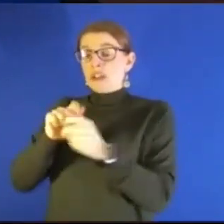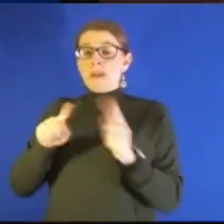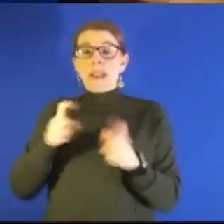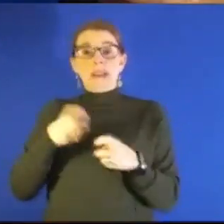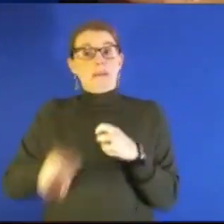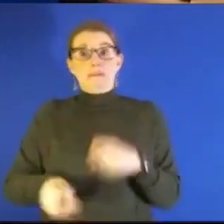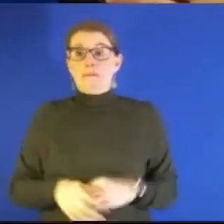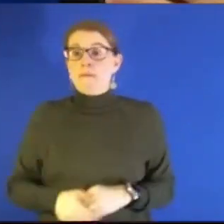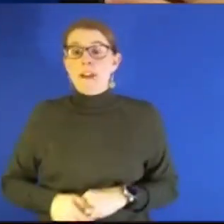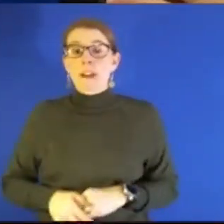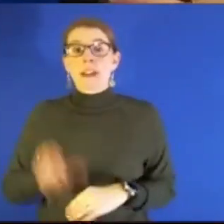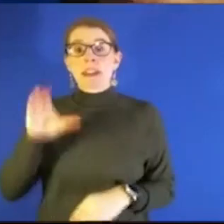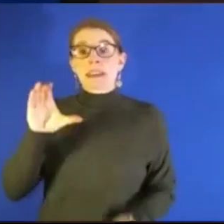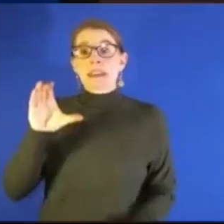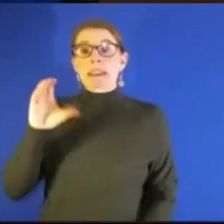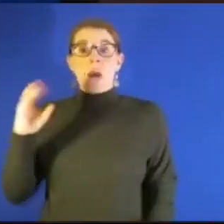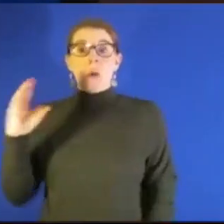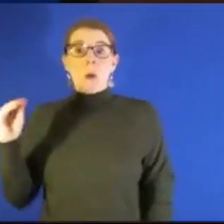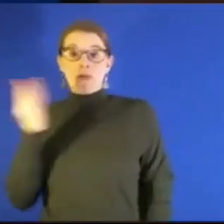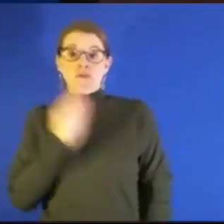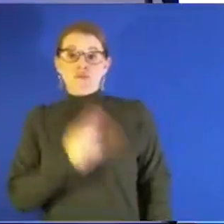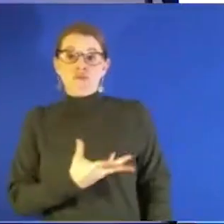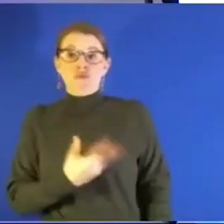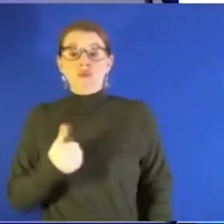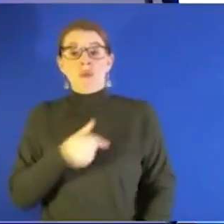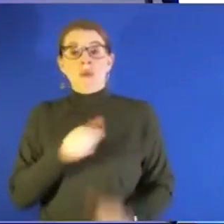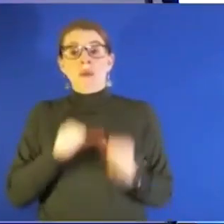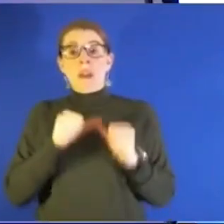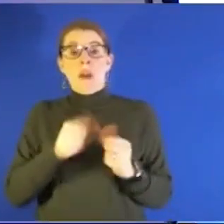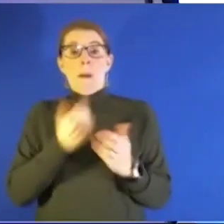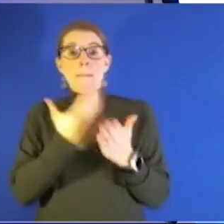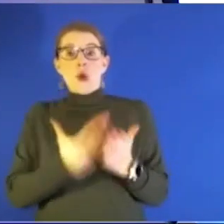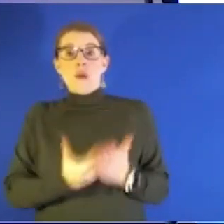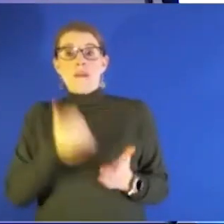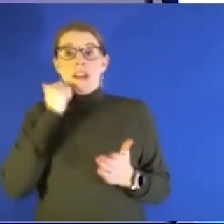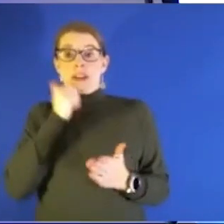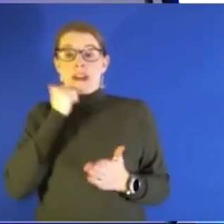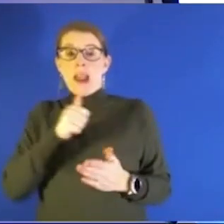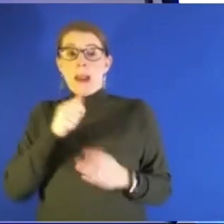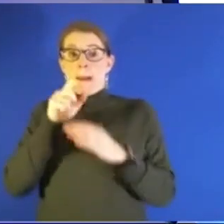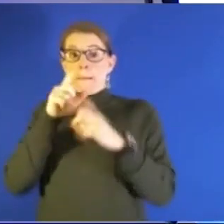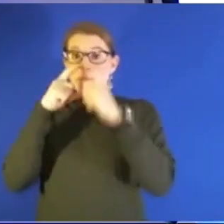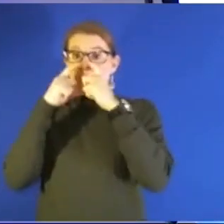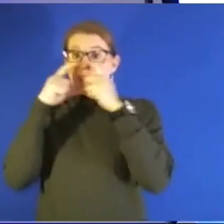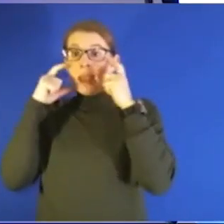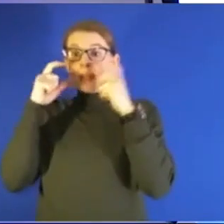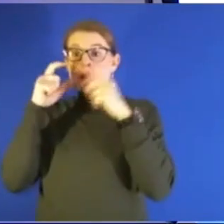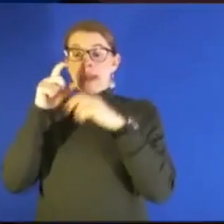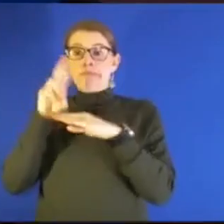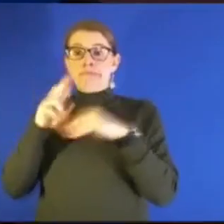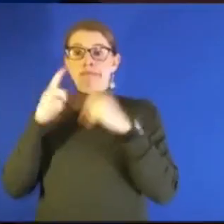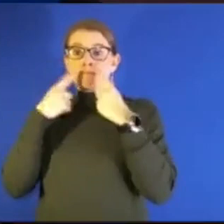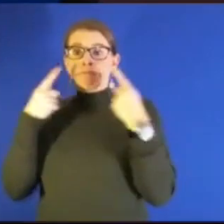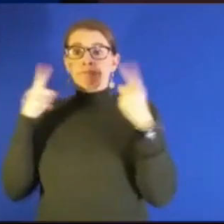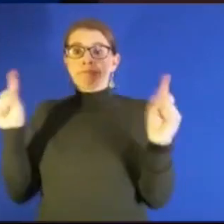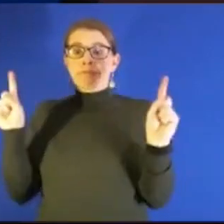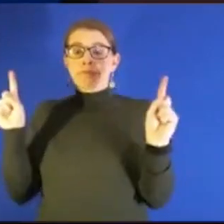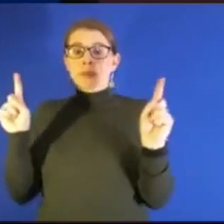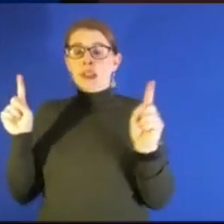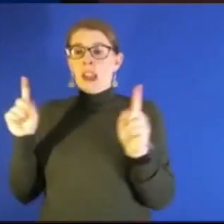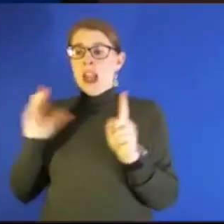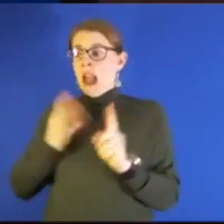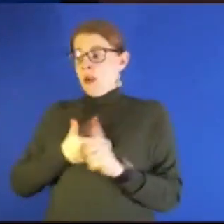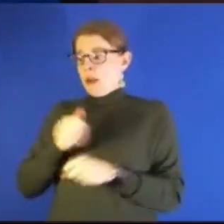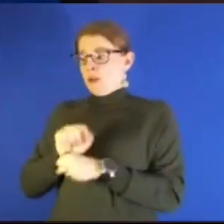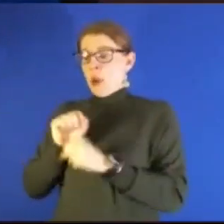our COO, I think we continue to prove every day that masking works because our employees aren't getting COVID here, unless the